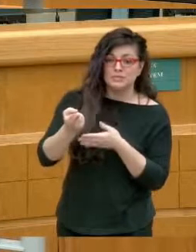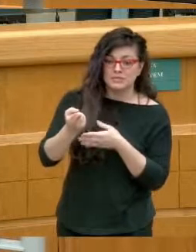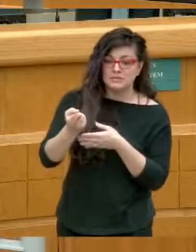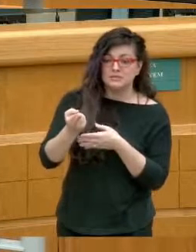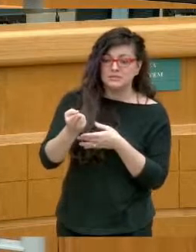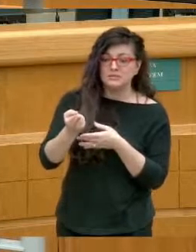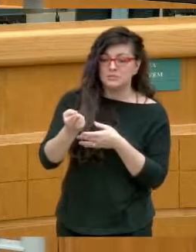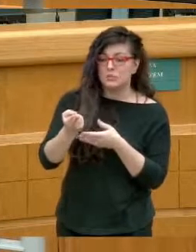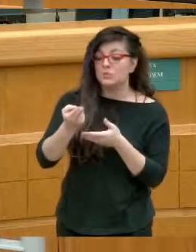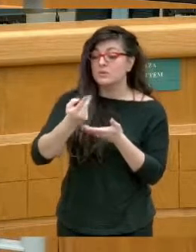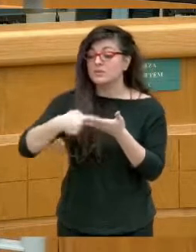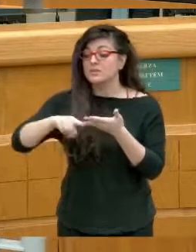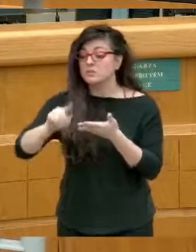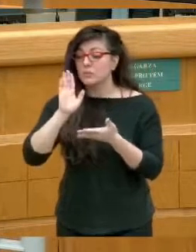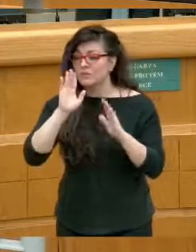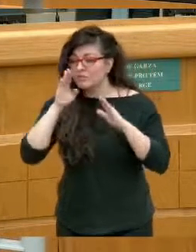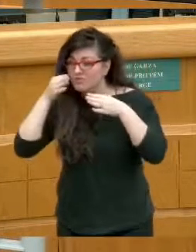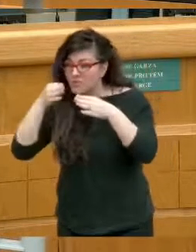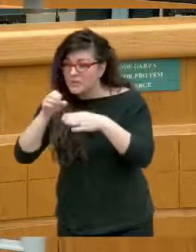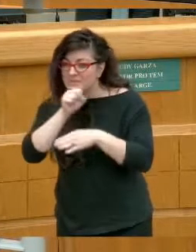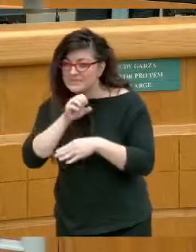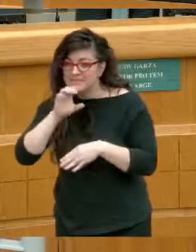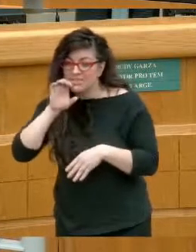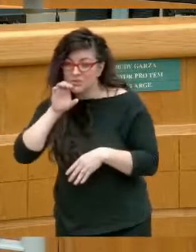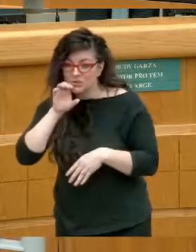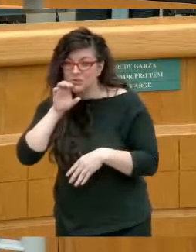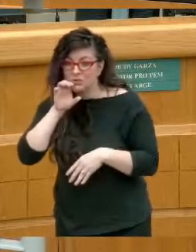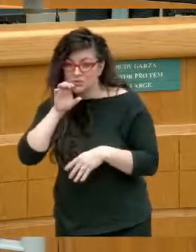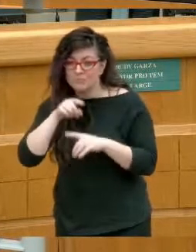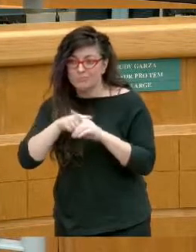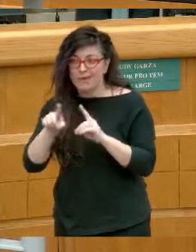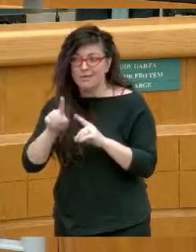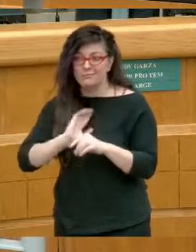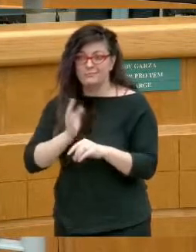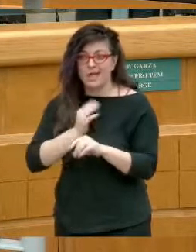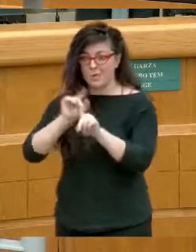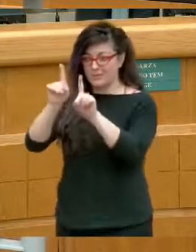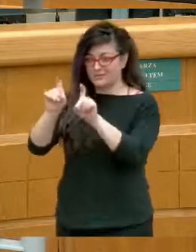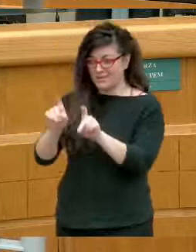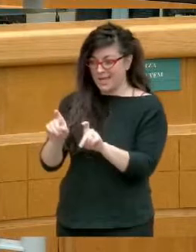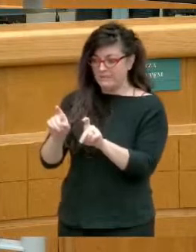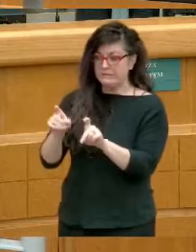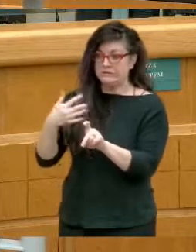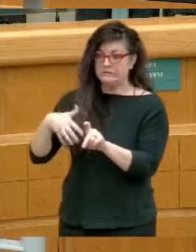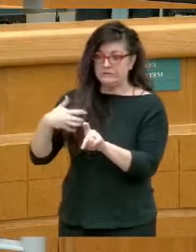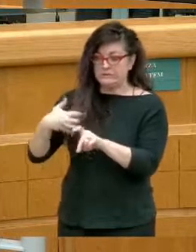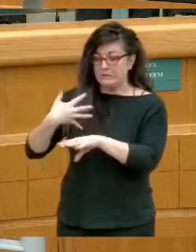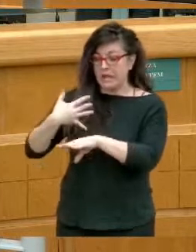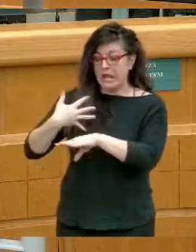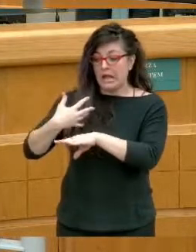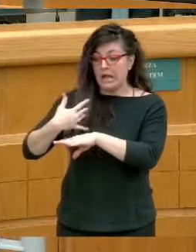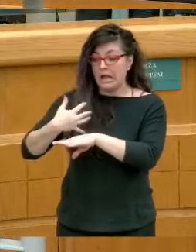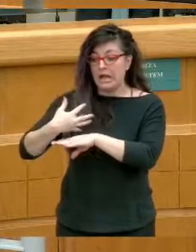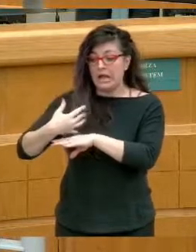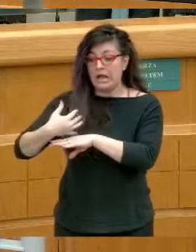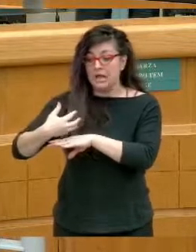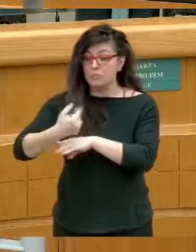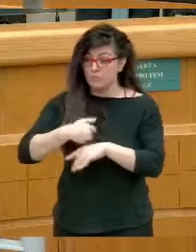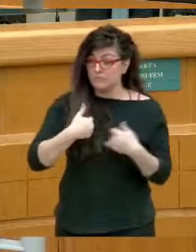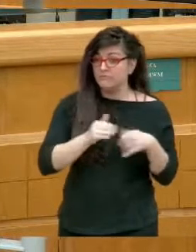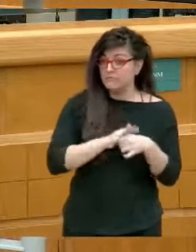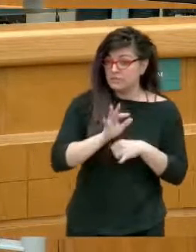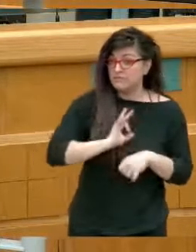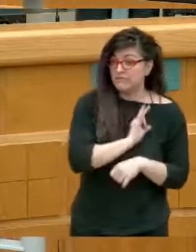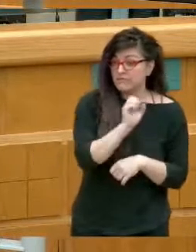daycare, senior centers, and we only have so much material. It's not really the labor or the time of day, it's that we only have so